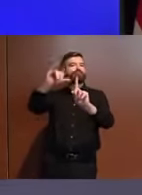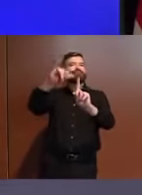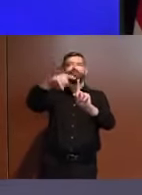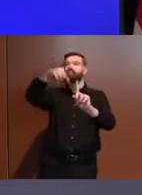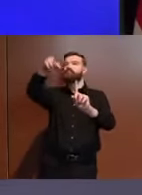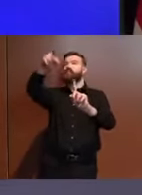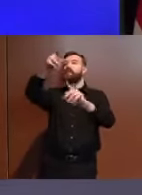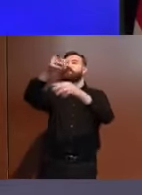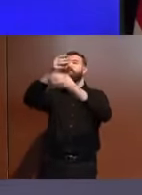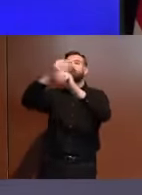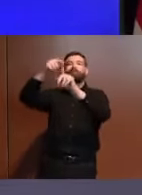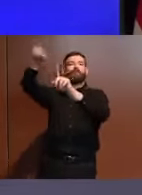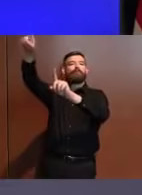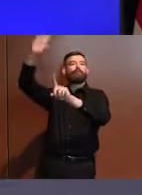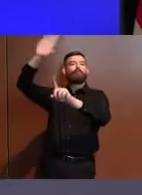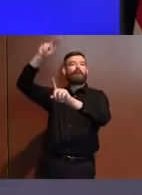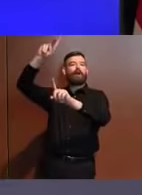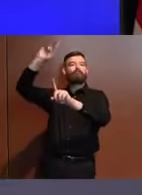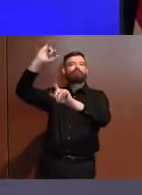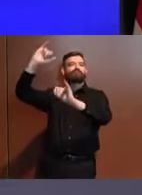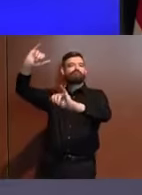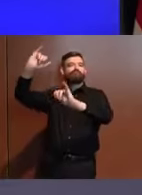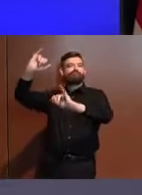tomorrow. Thank you. Please come on down front.